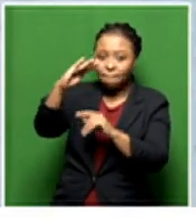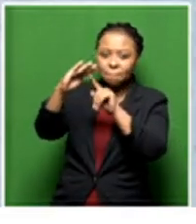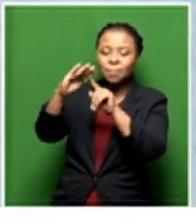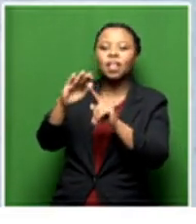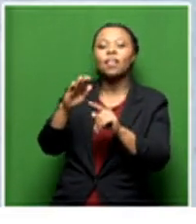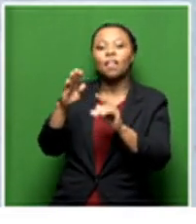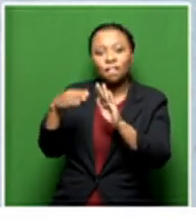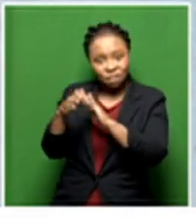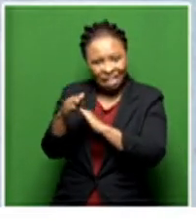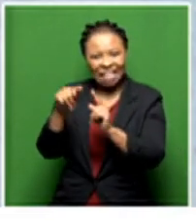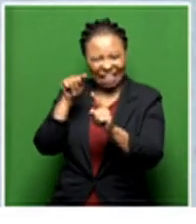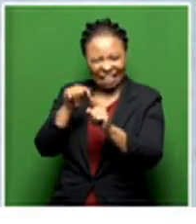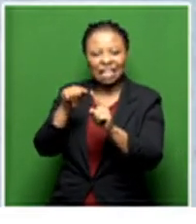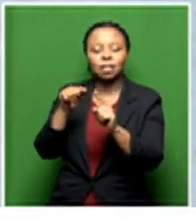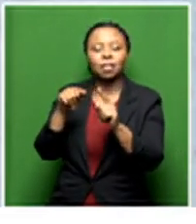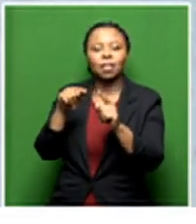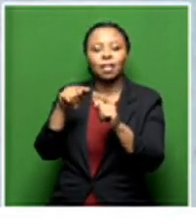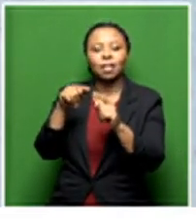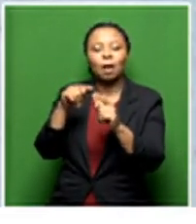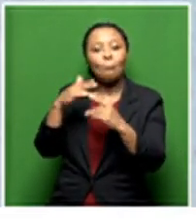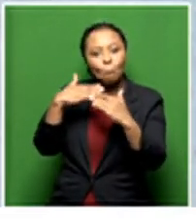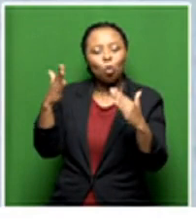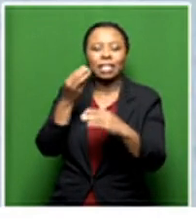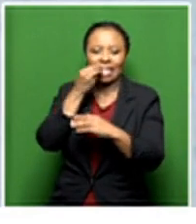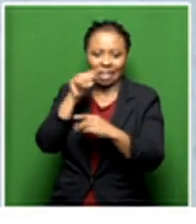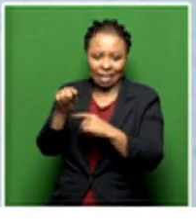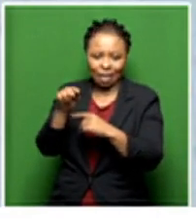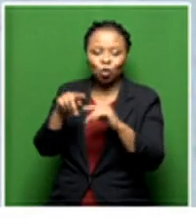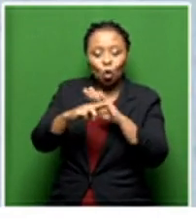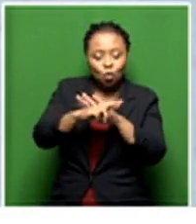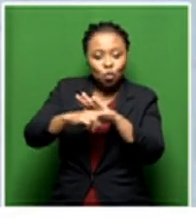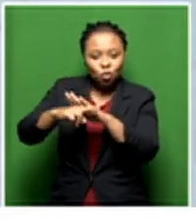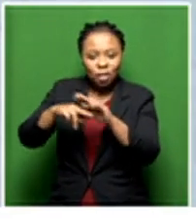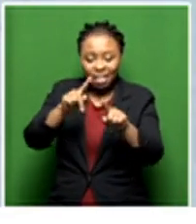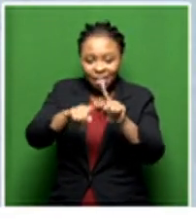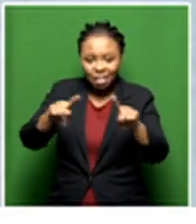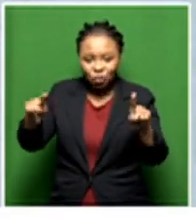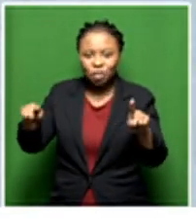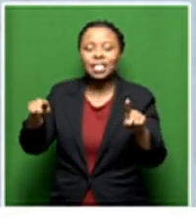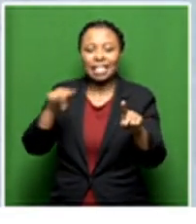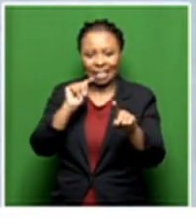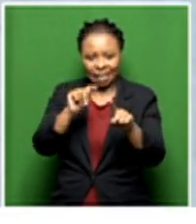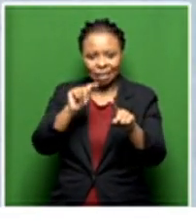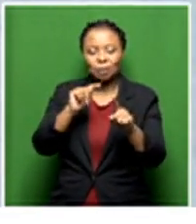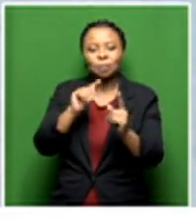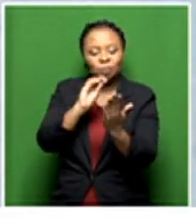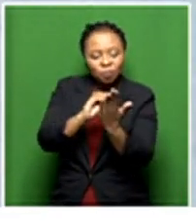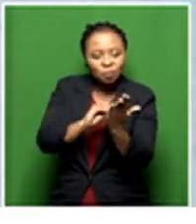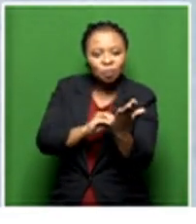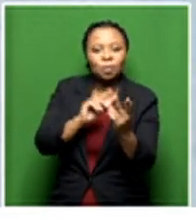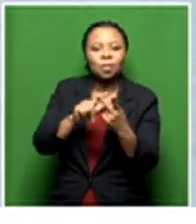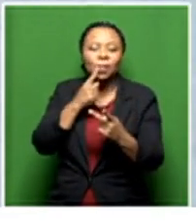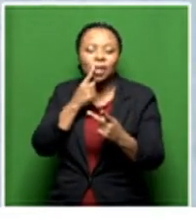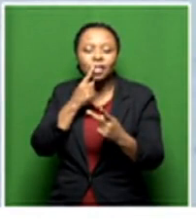fish is a main ingredient. So the region speaks to the recipes and the